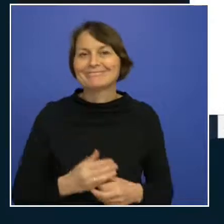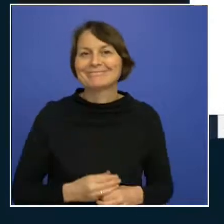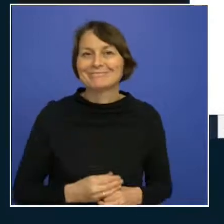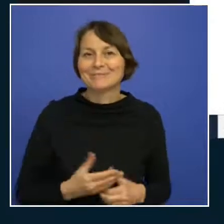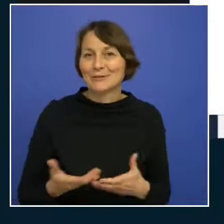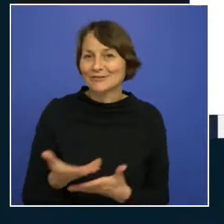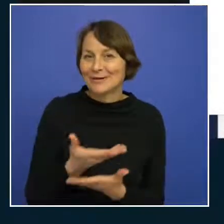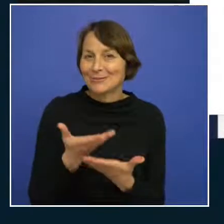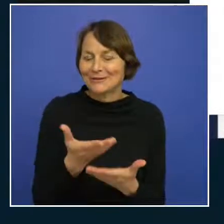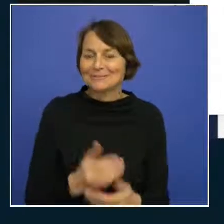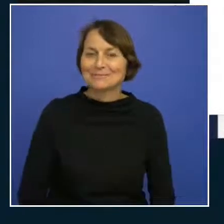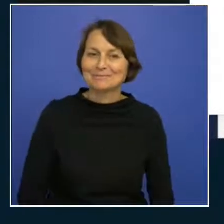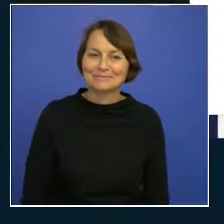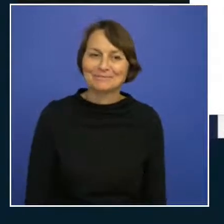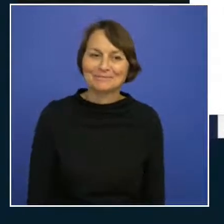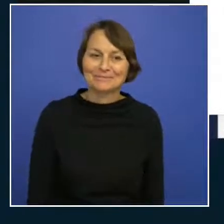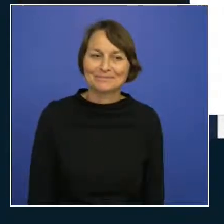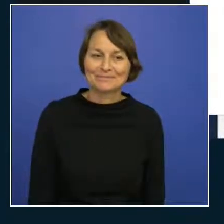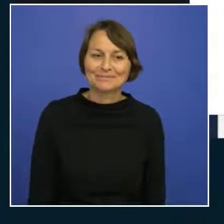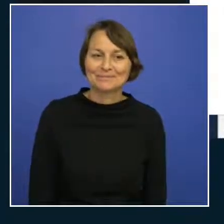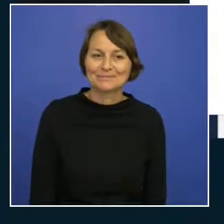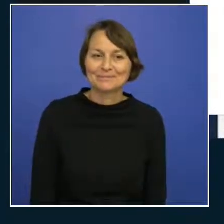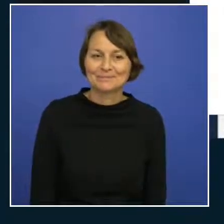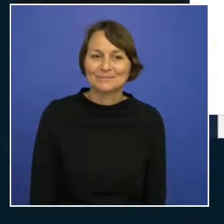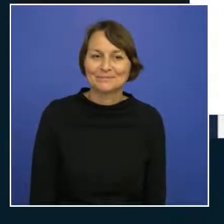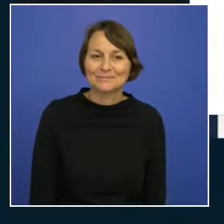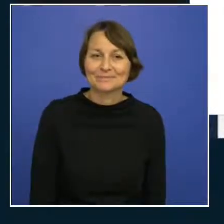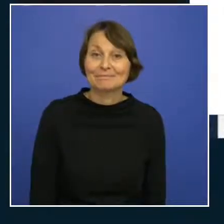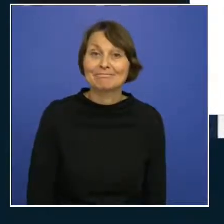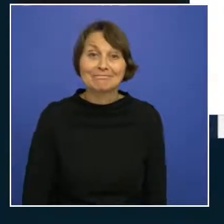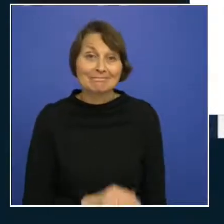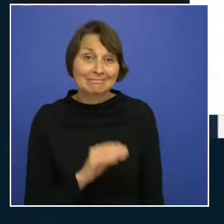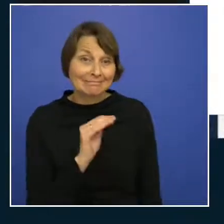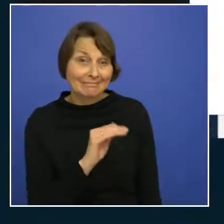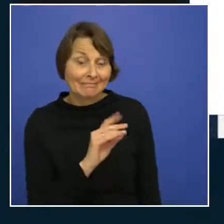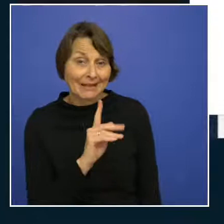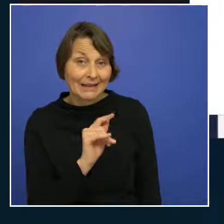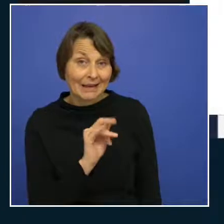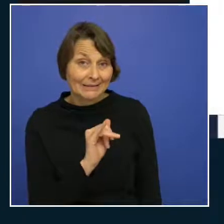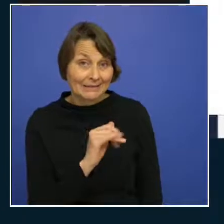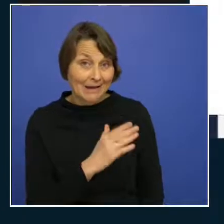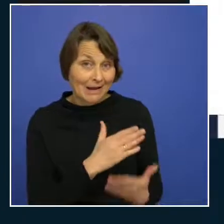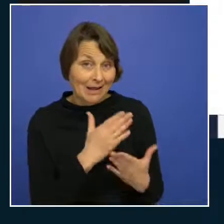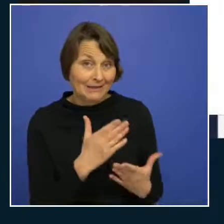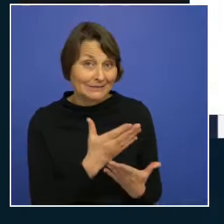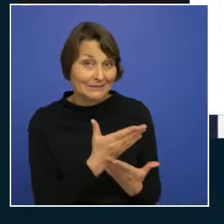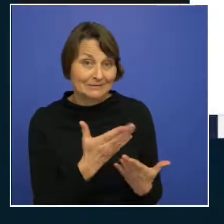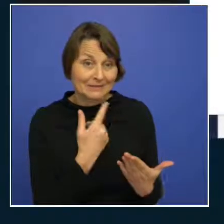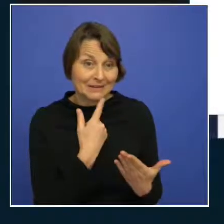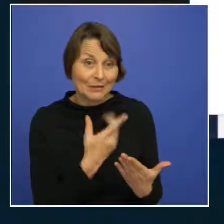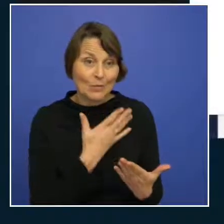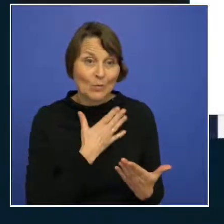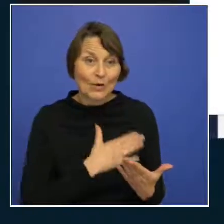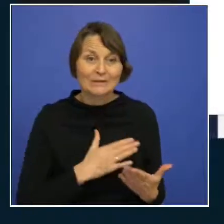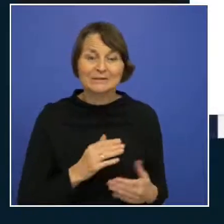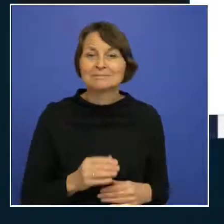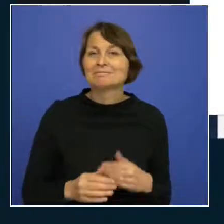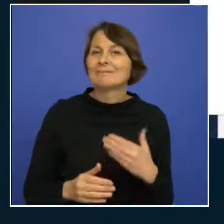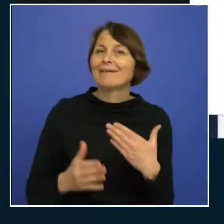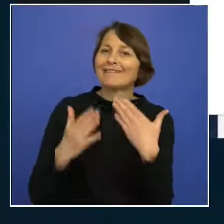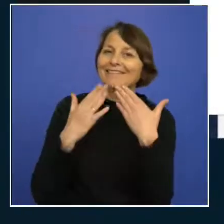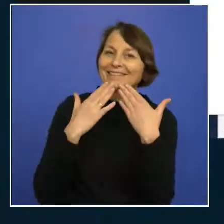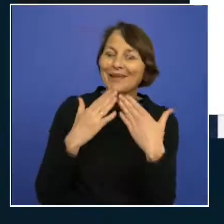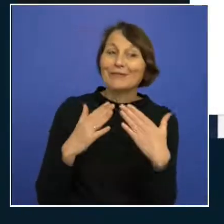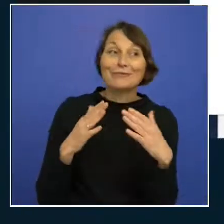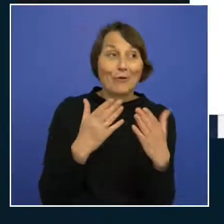you. Kati, any last word from you so that you pass it over to the next speaker? So just thank you guys very much